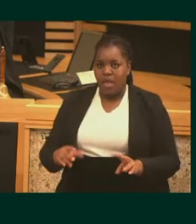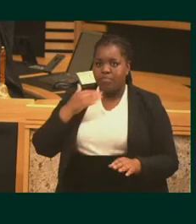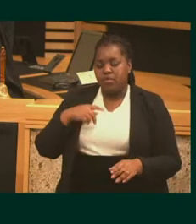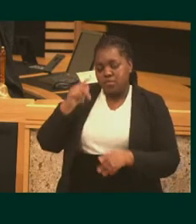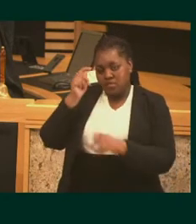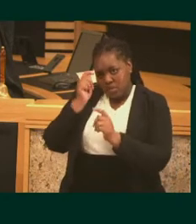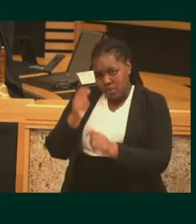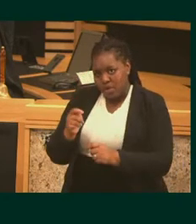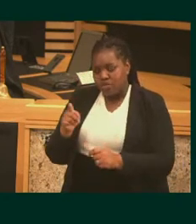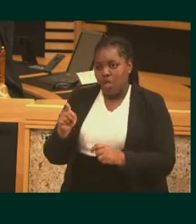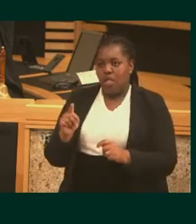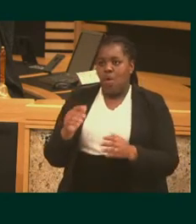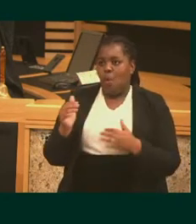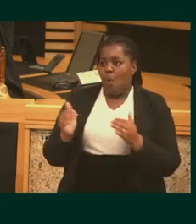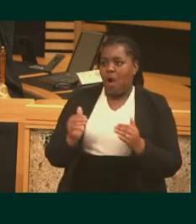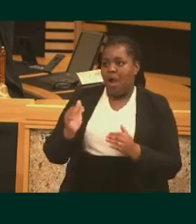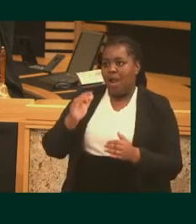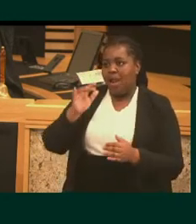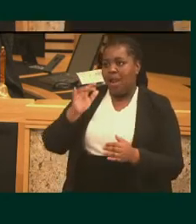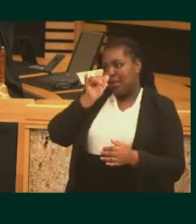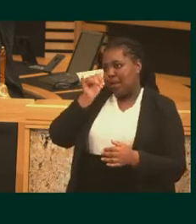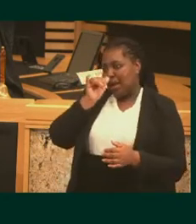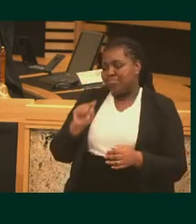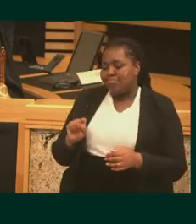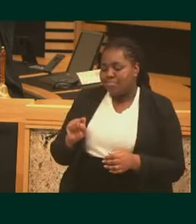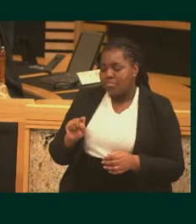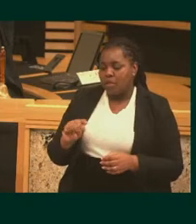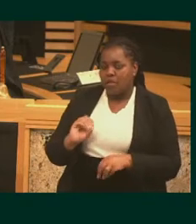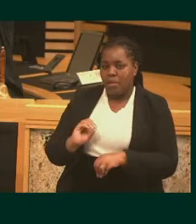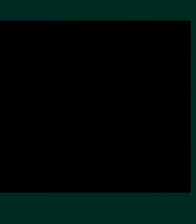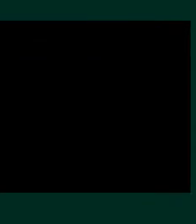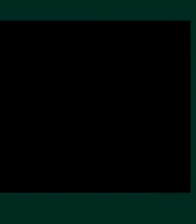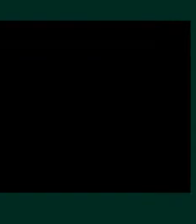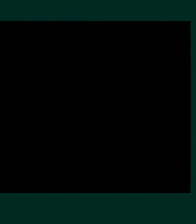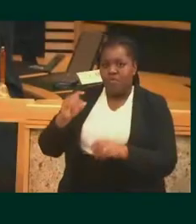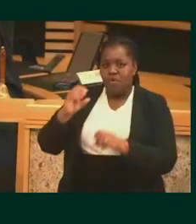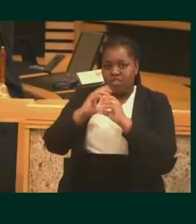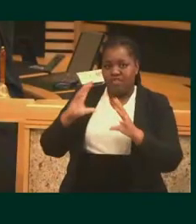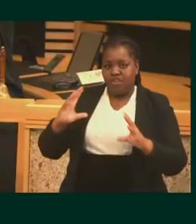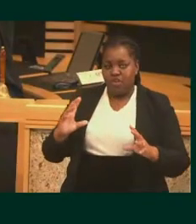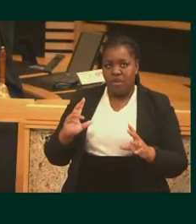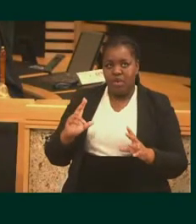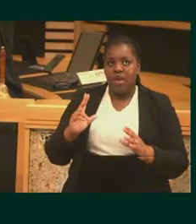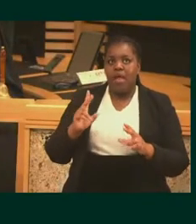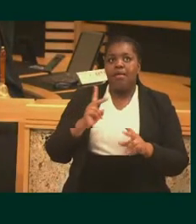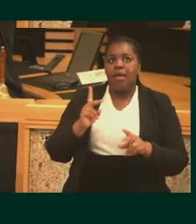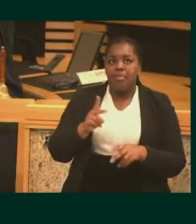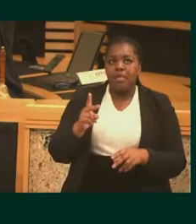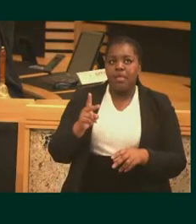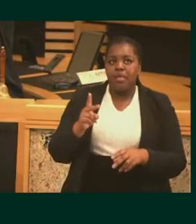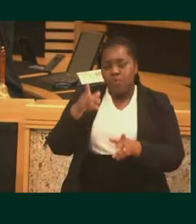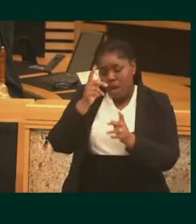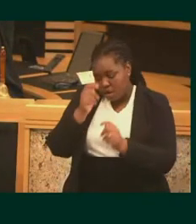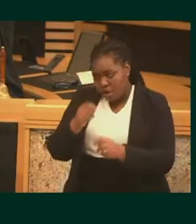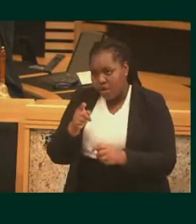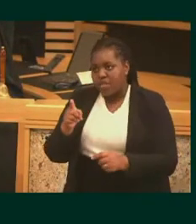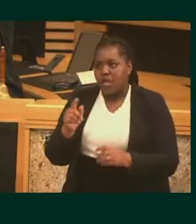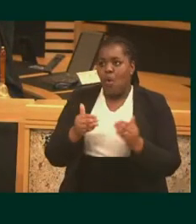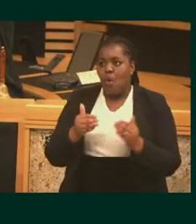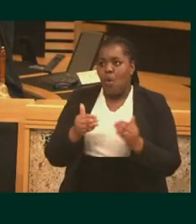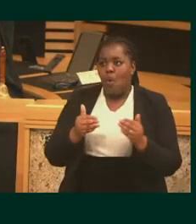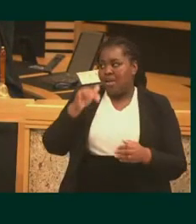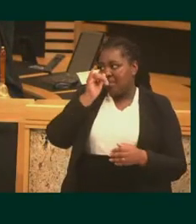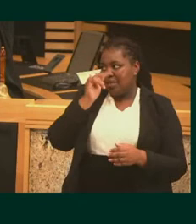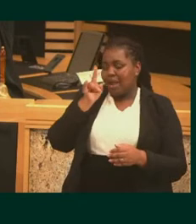that organized crime is an antithesis to this Vision further acknowledges that organized crime is